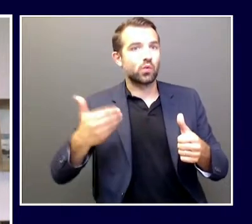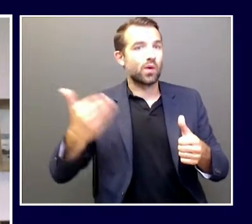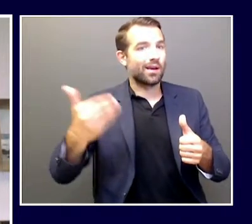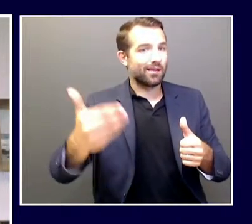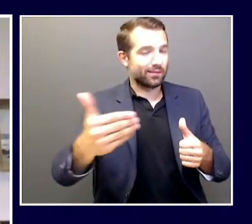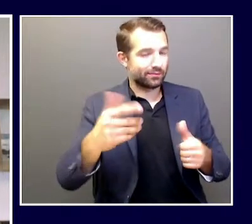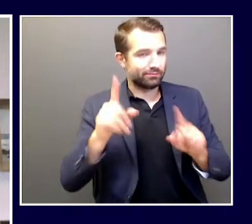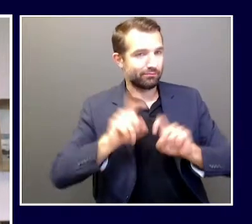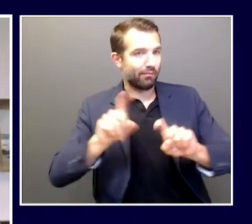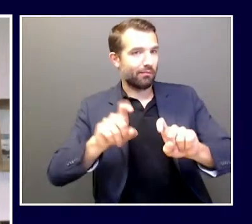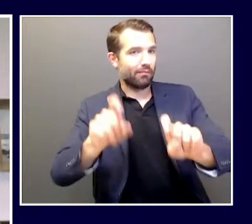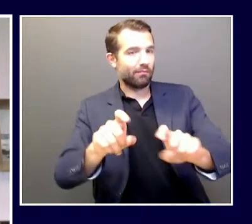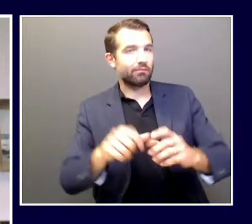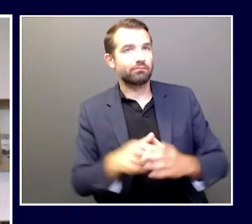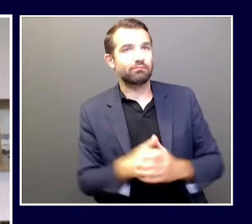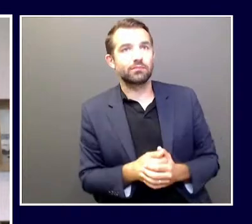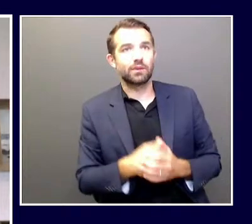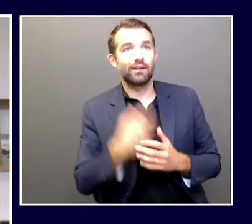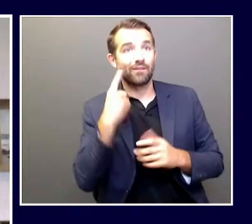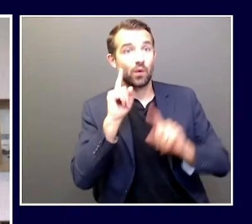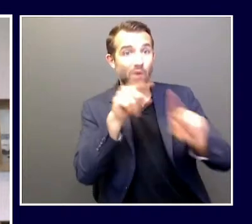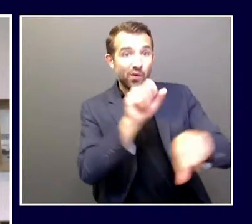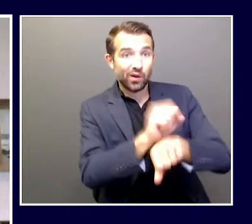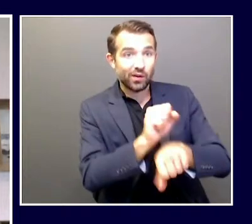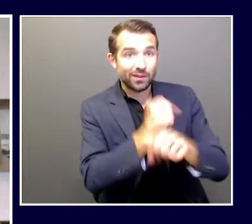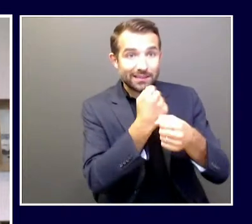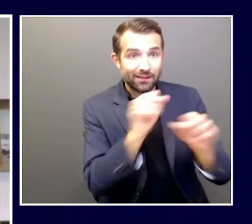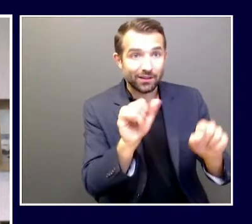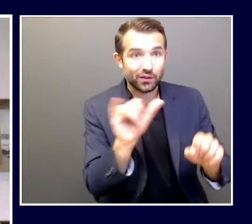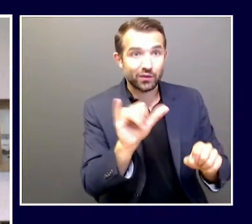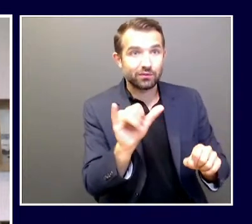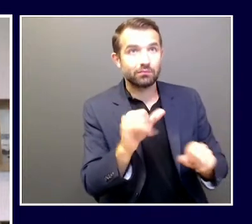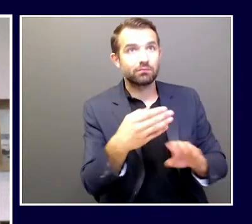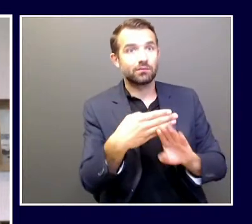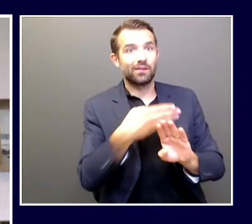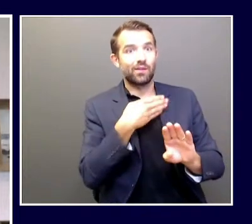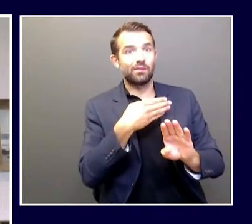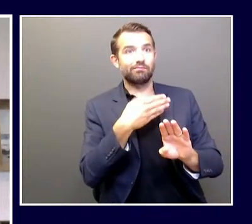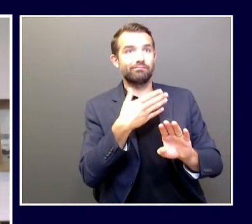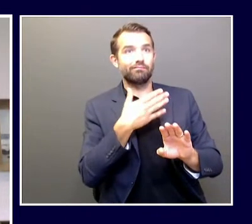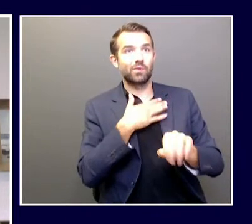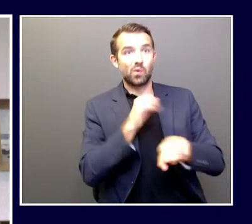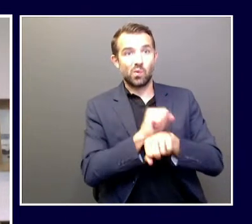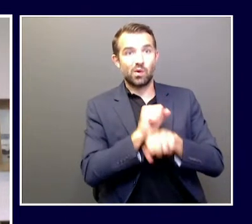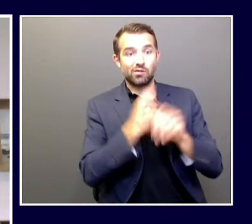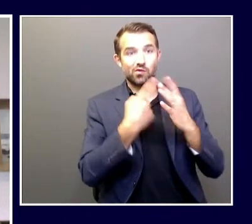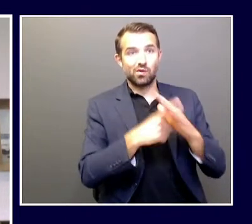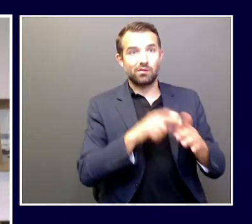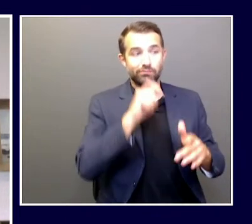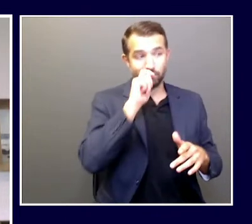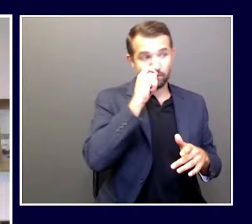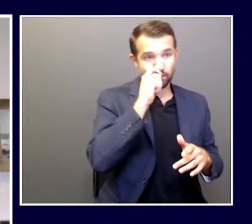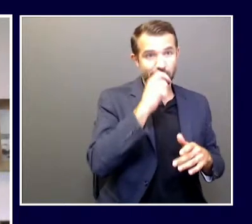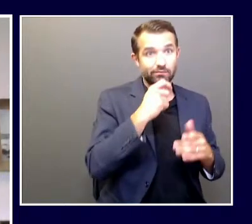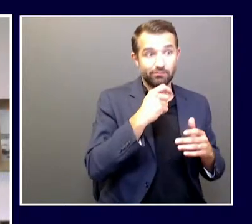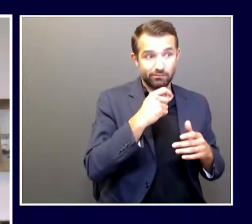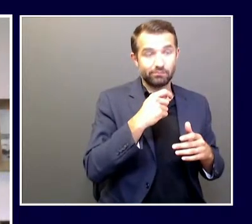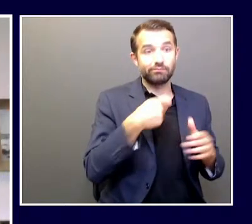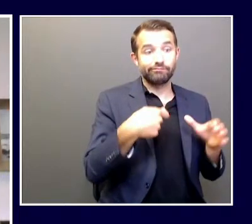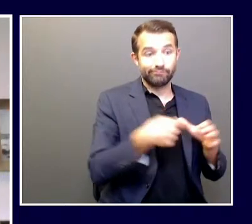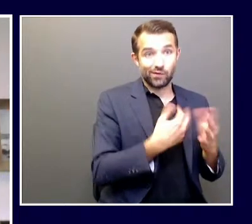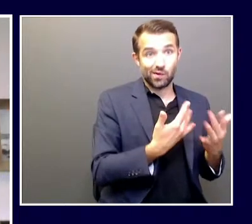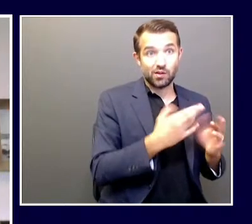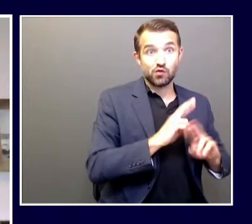them tested so that if they're in close proximity, they're not carrying the virus. The absence of that will make that type of